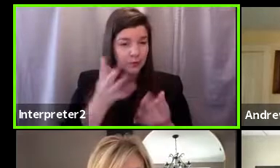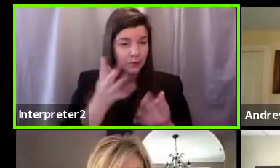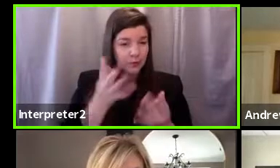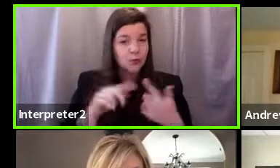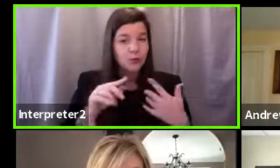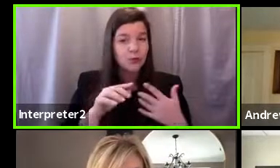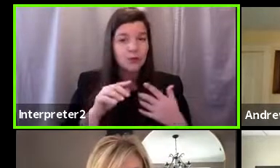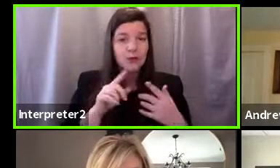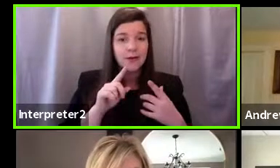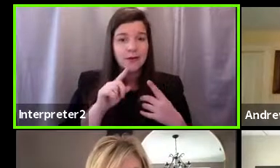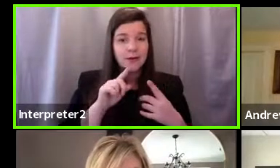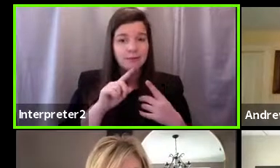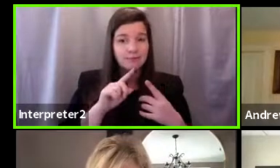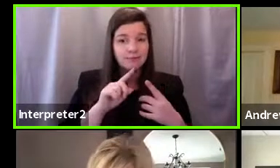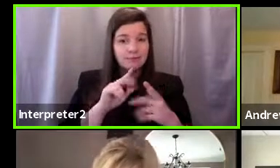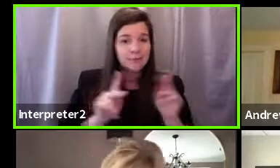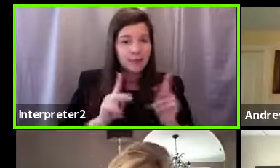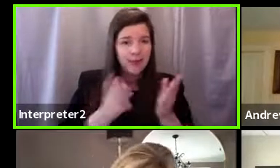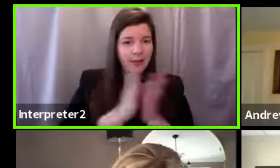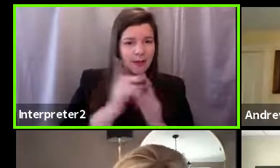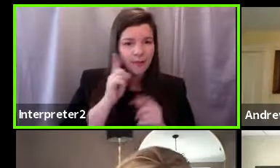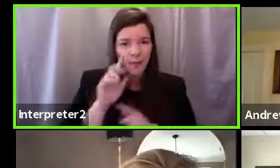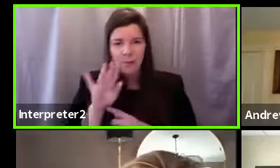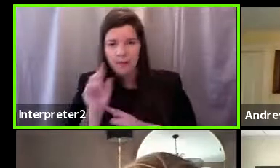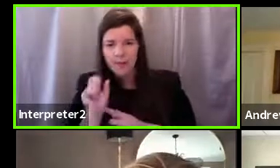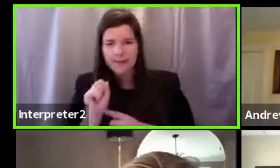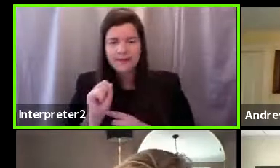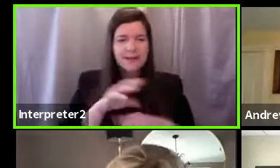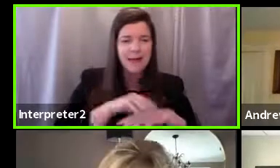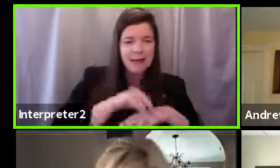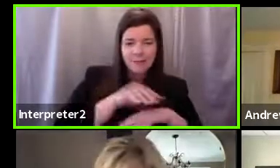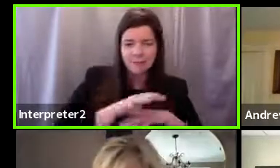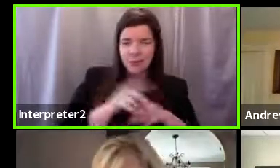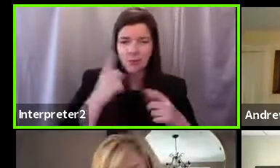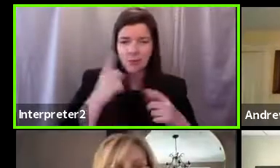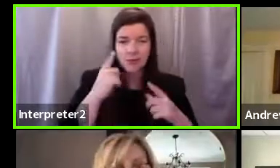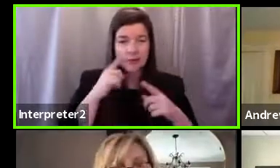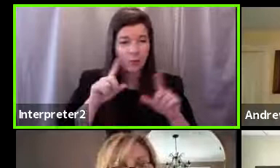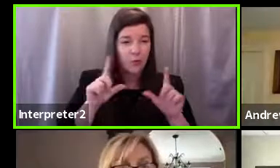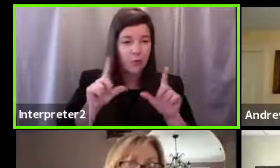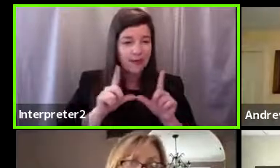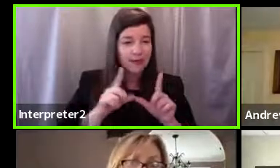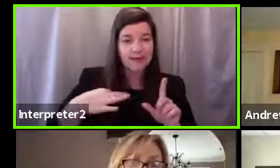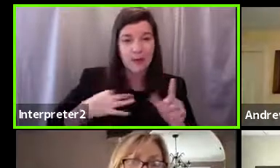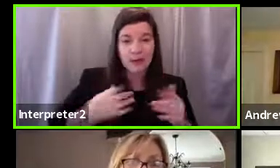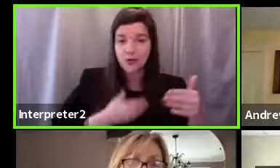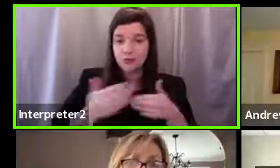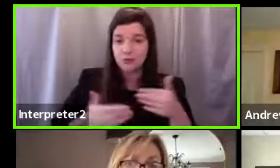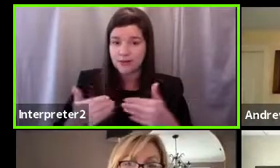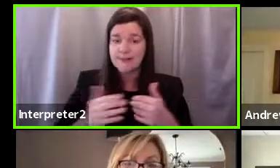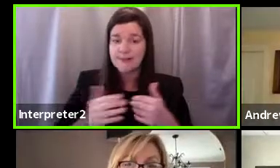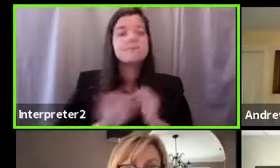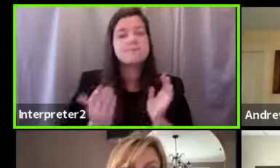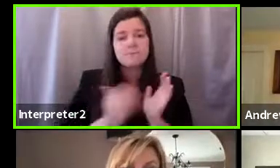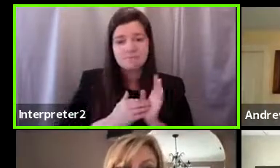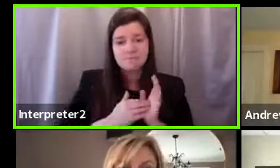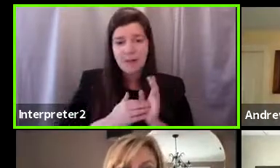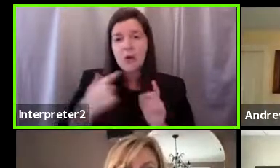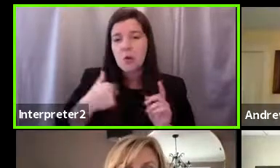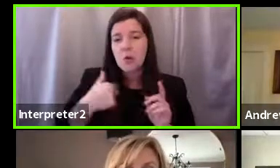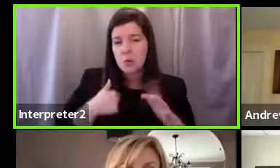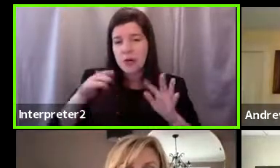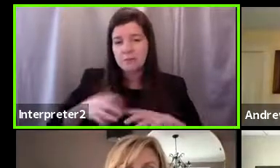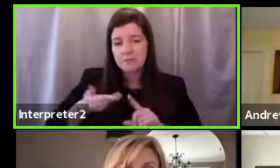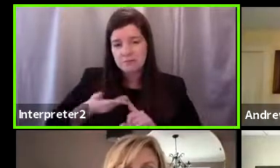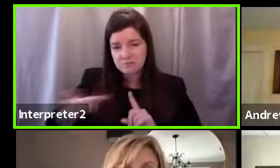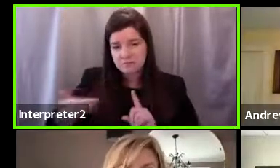of bias and undue influence in the licensing application process, and said that we had commissioned independent investigators to review